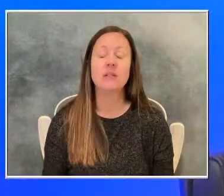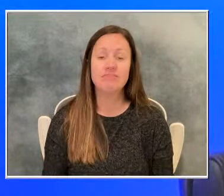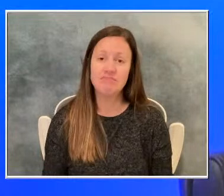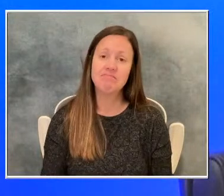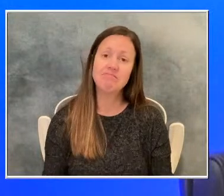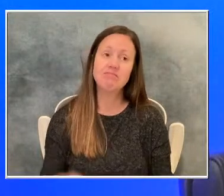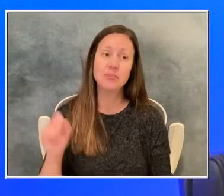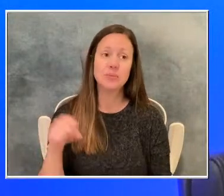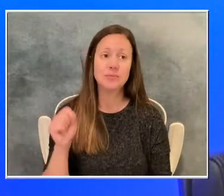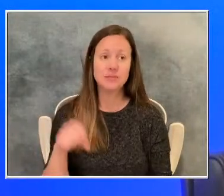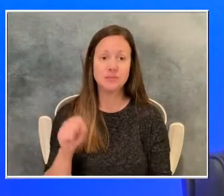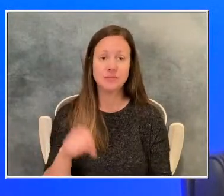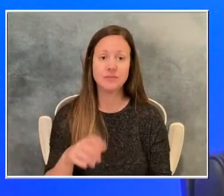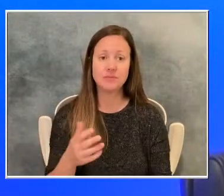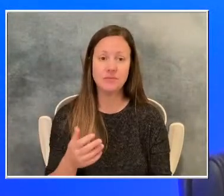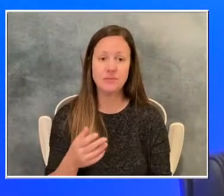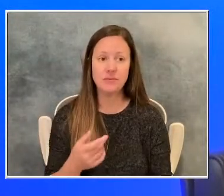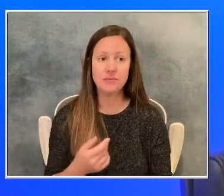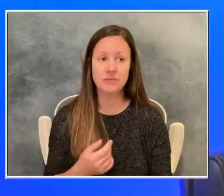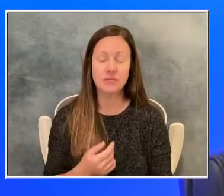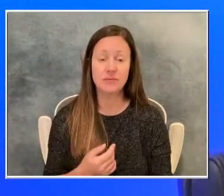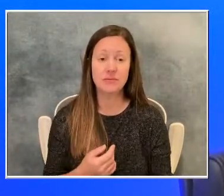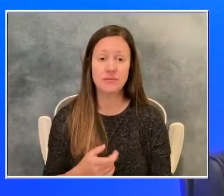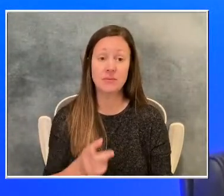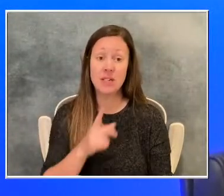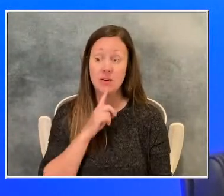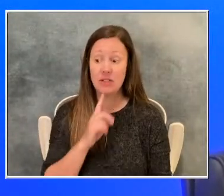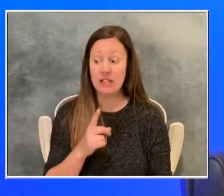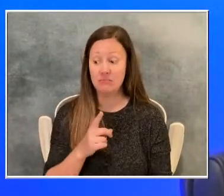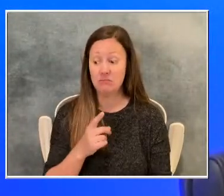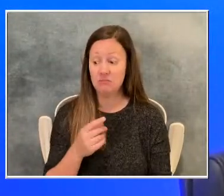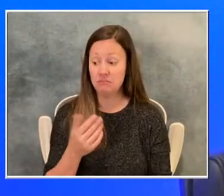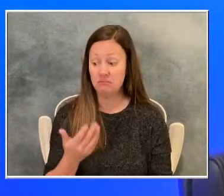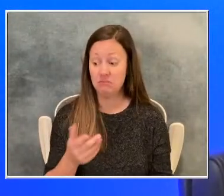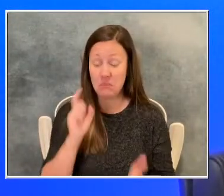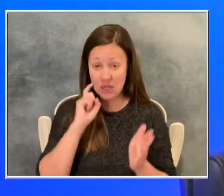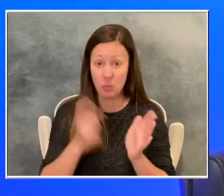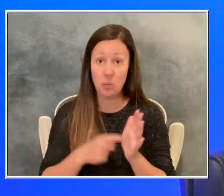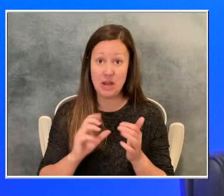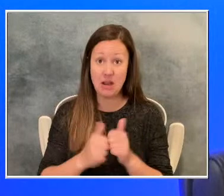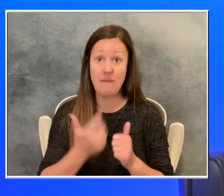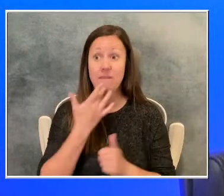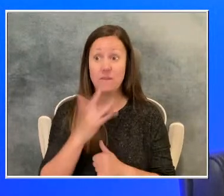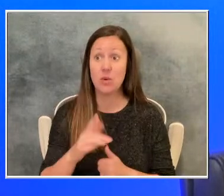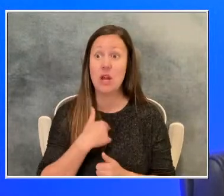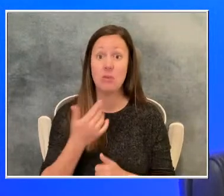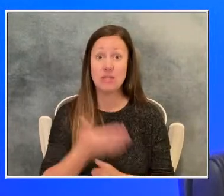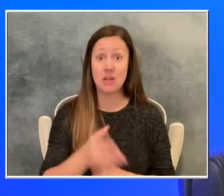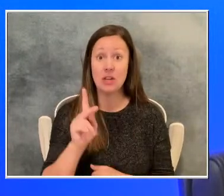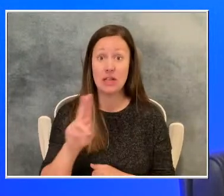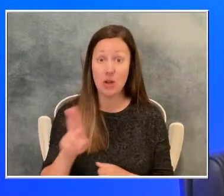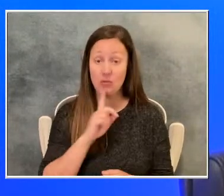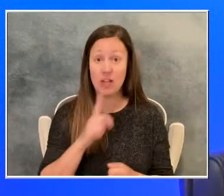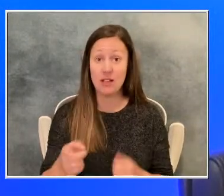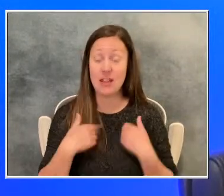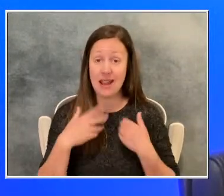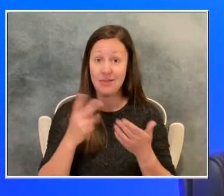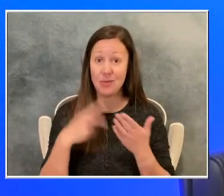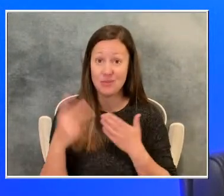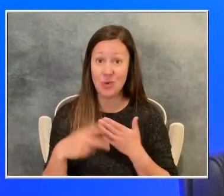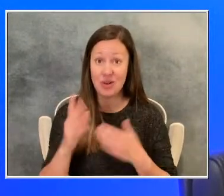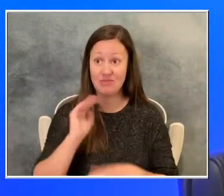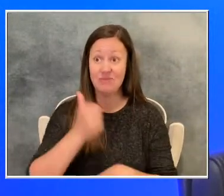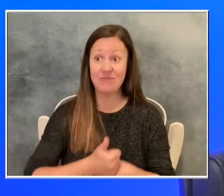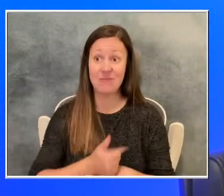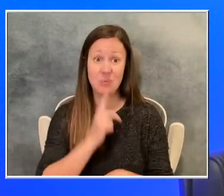with how fortunate that I am that I was at KU that has these programs in place, because it